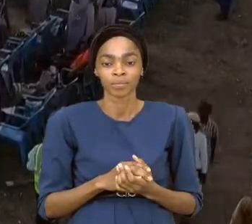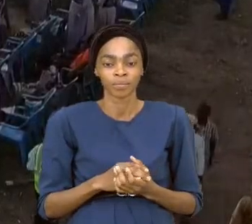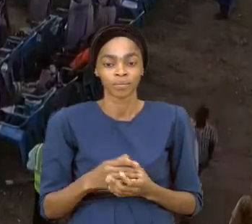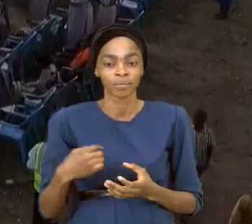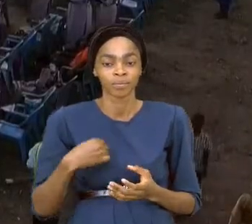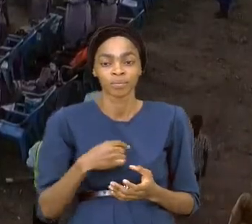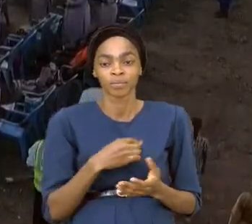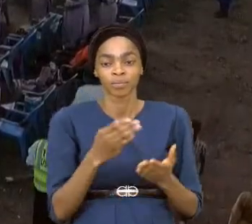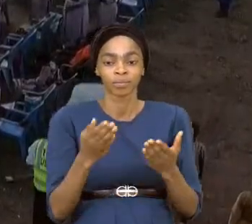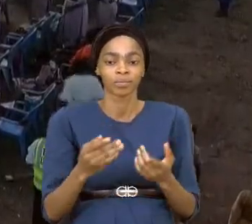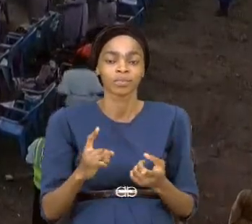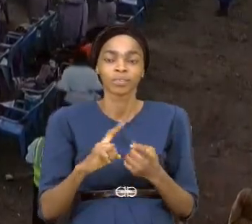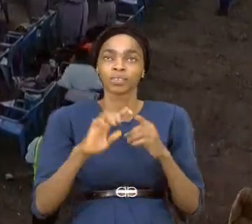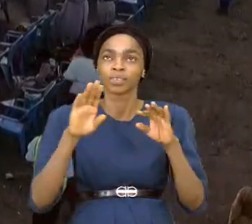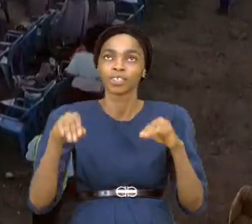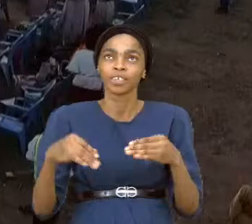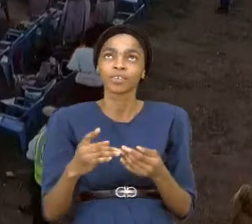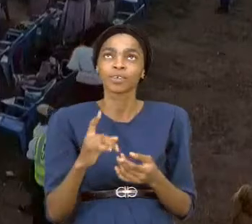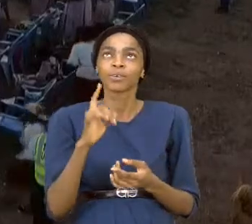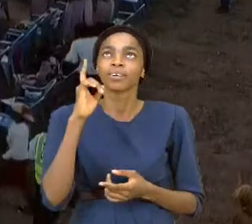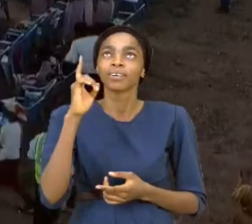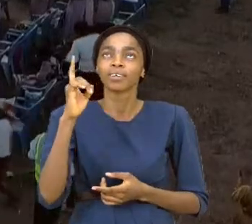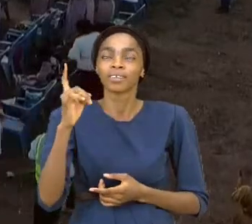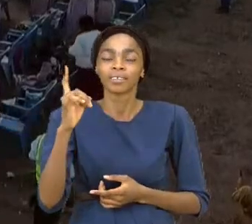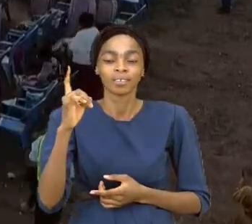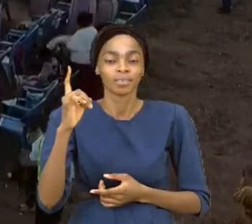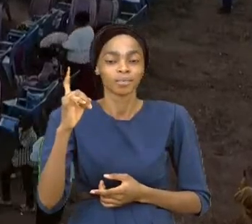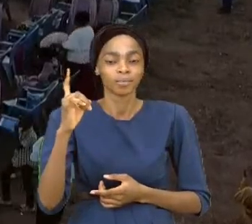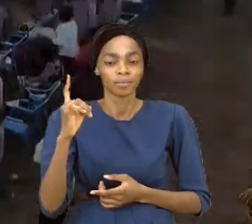We want to give you